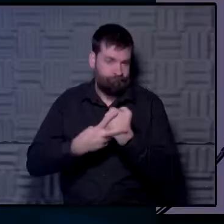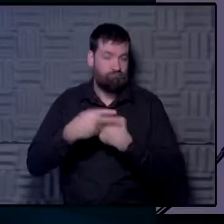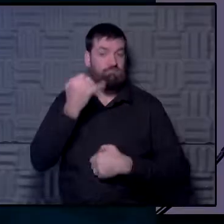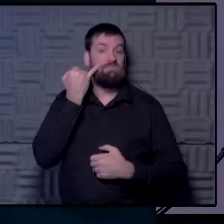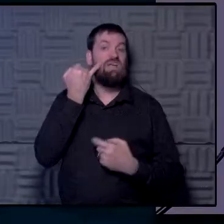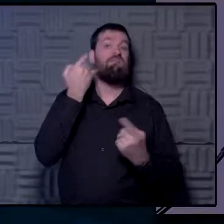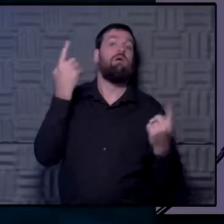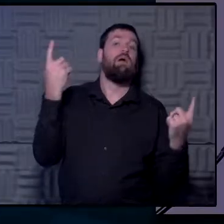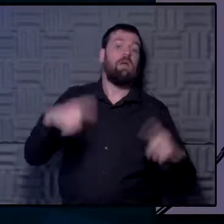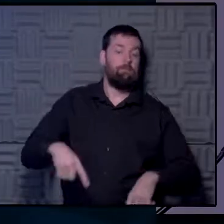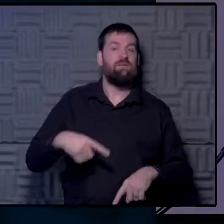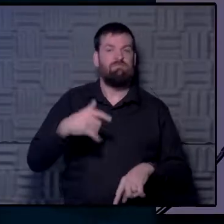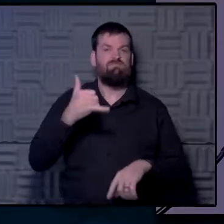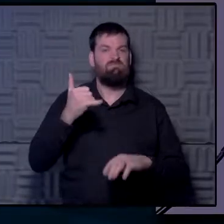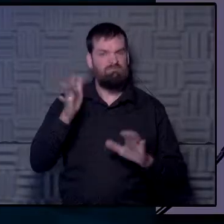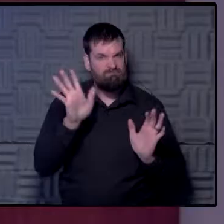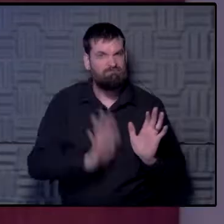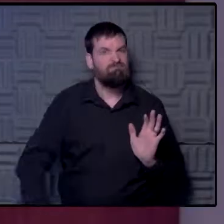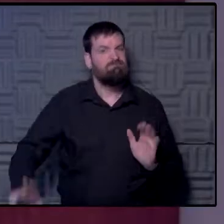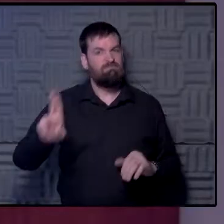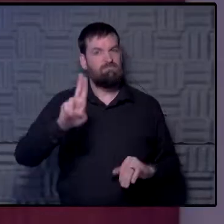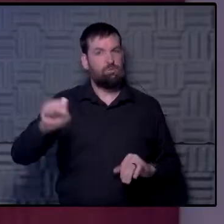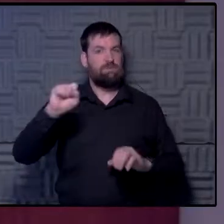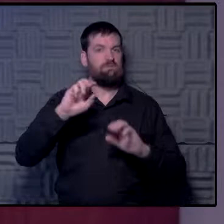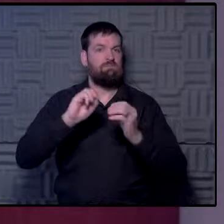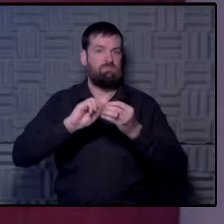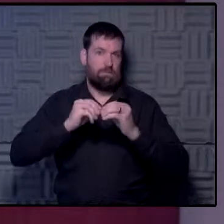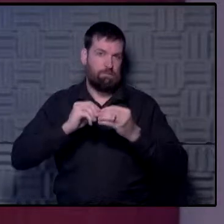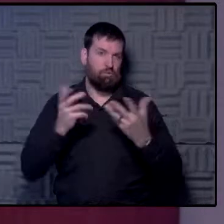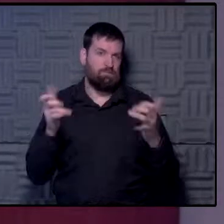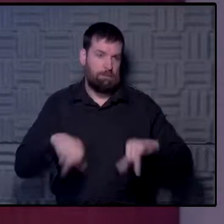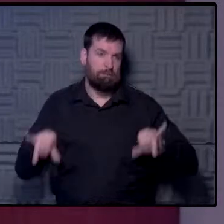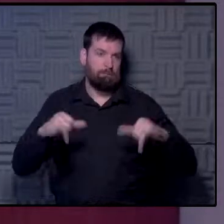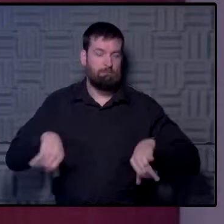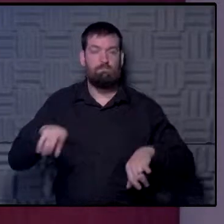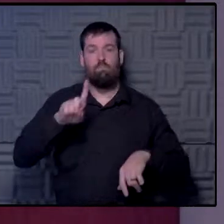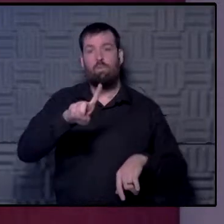in case. The number is good nationwide. And that number is